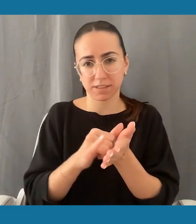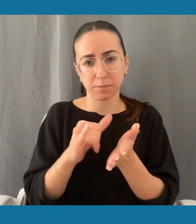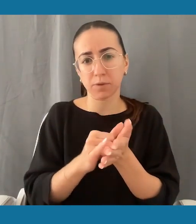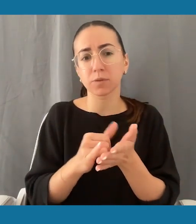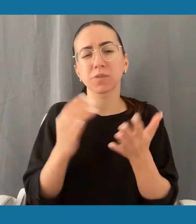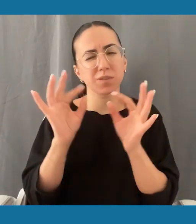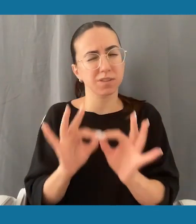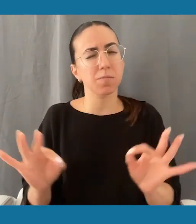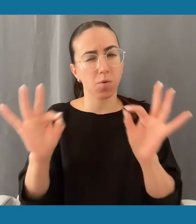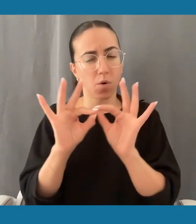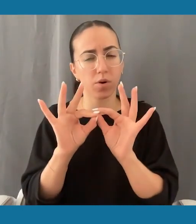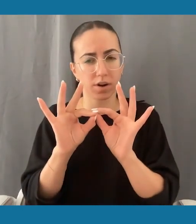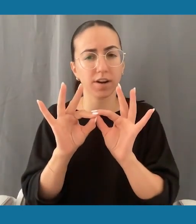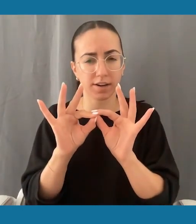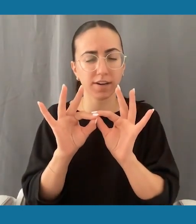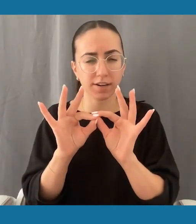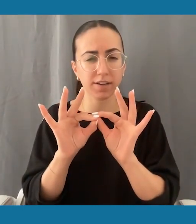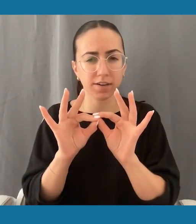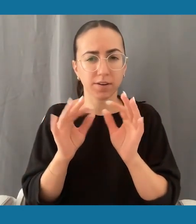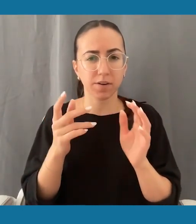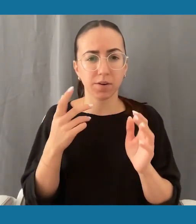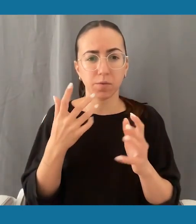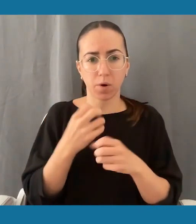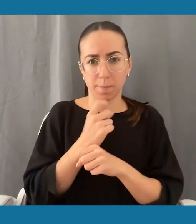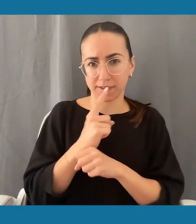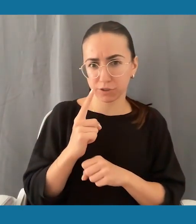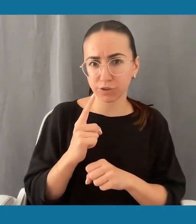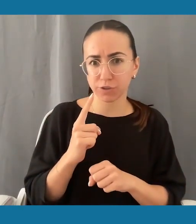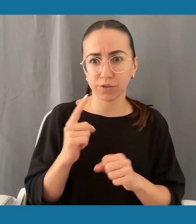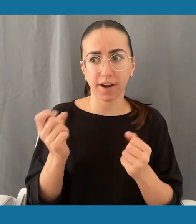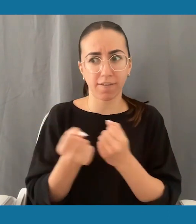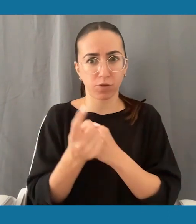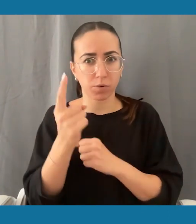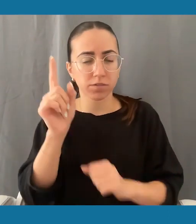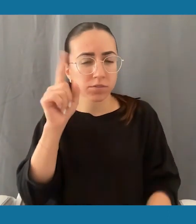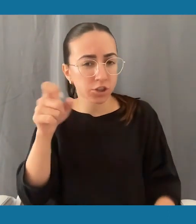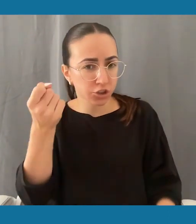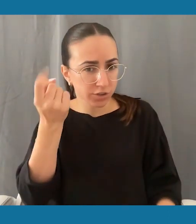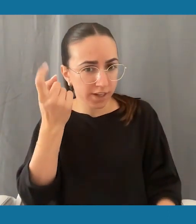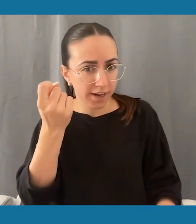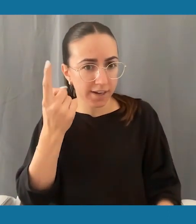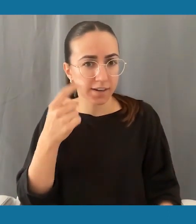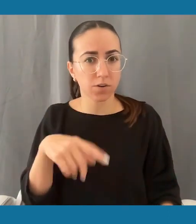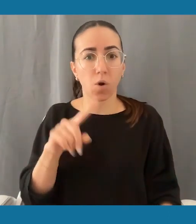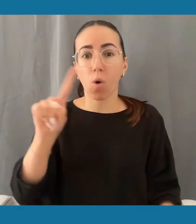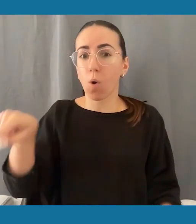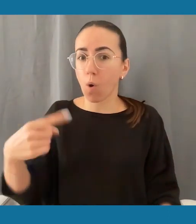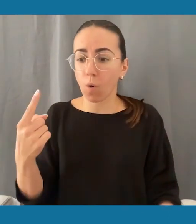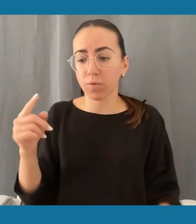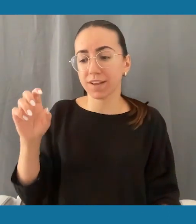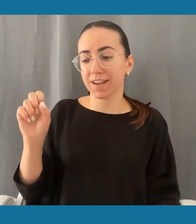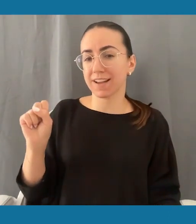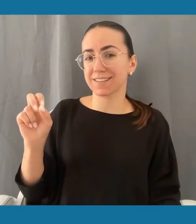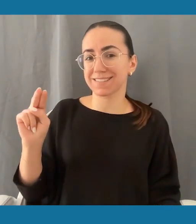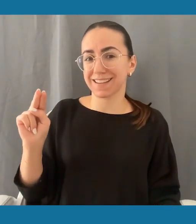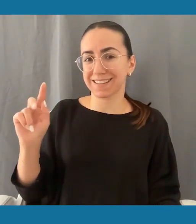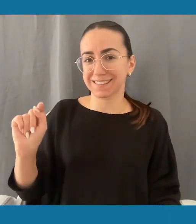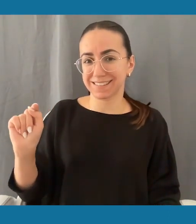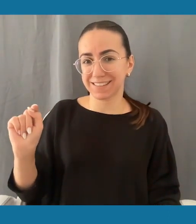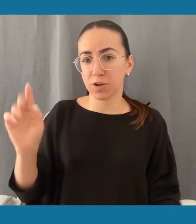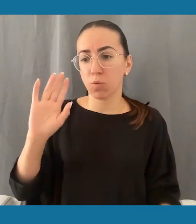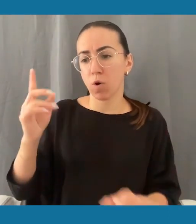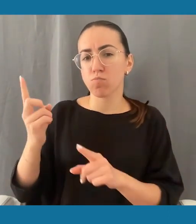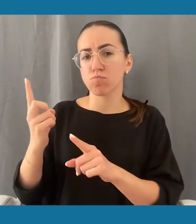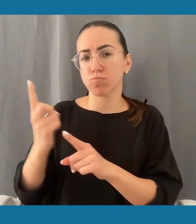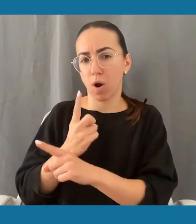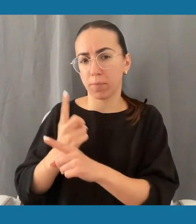impossible. So that's why it's so important and why I'm going out of my way to make sure that everybody understands that only a special needs trust